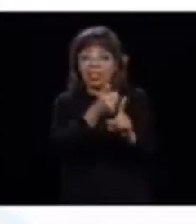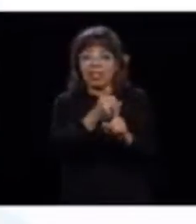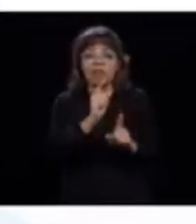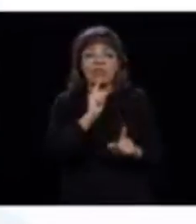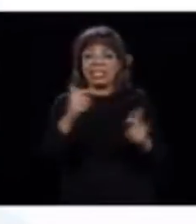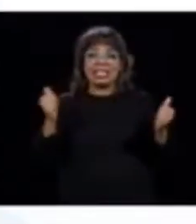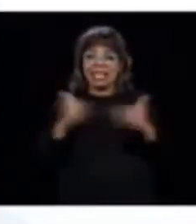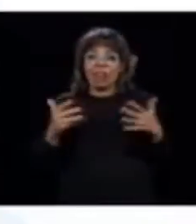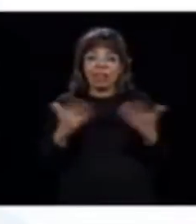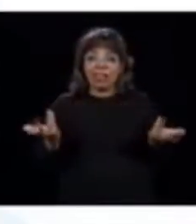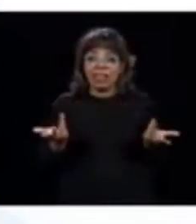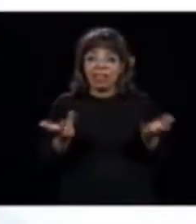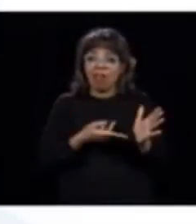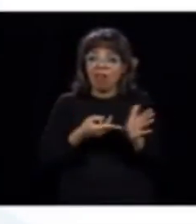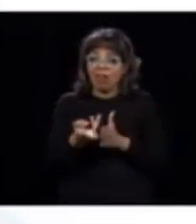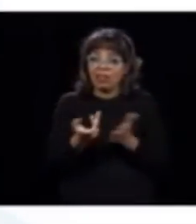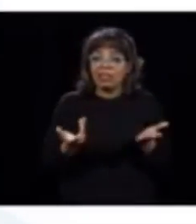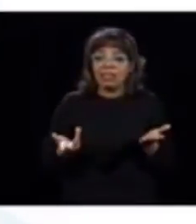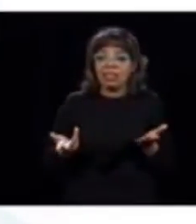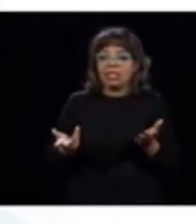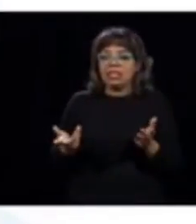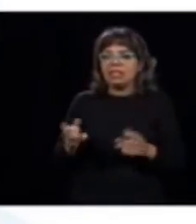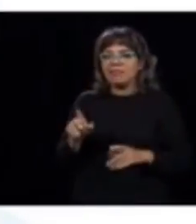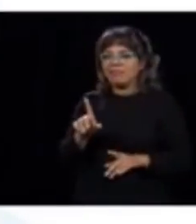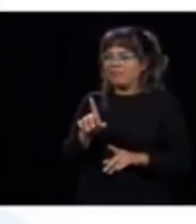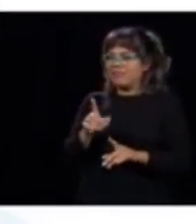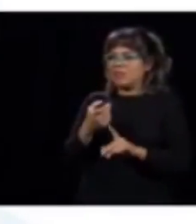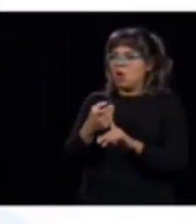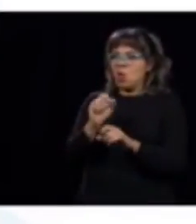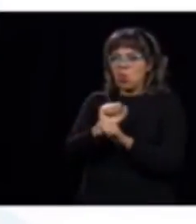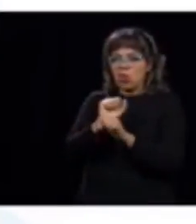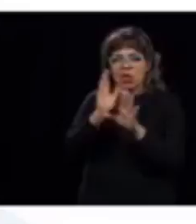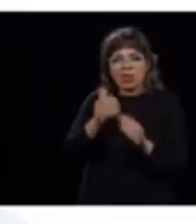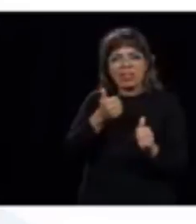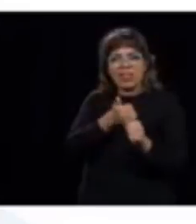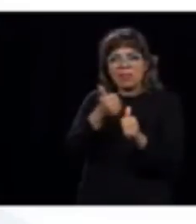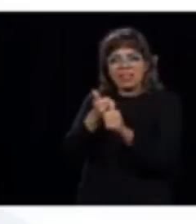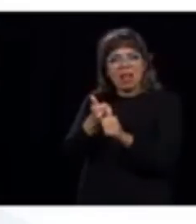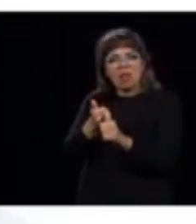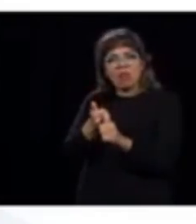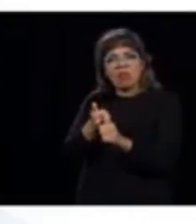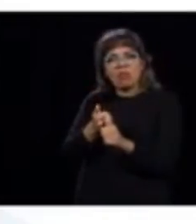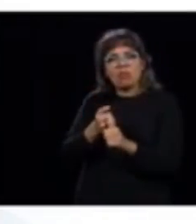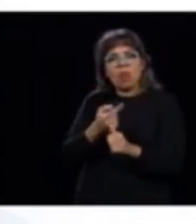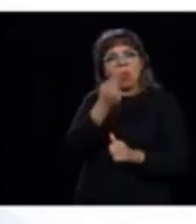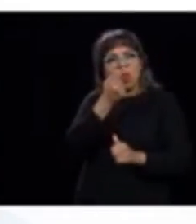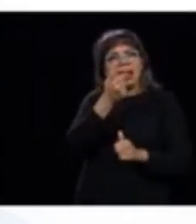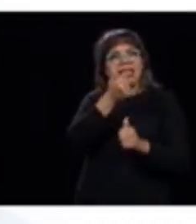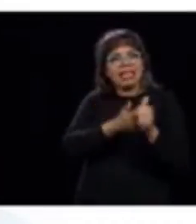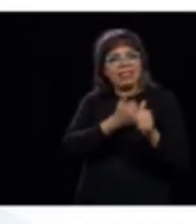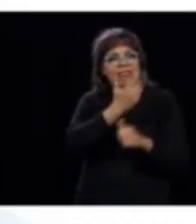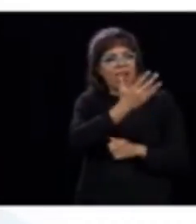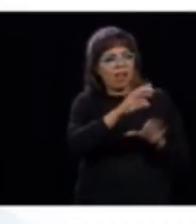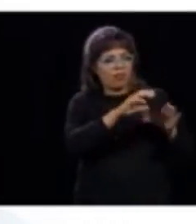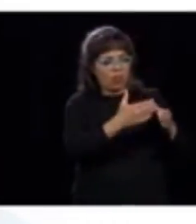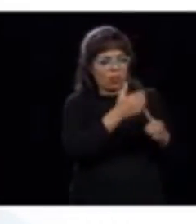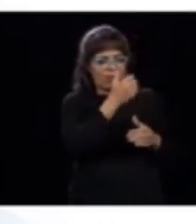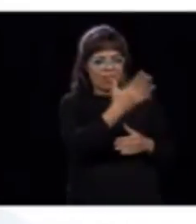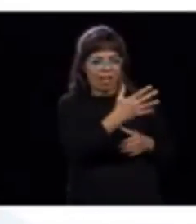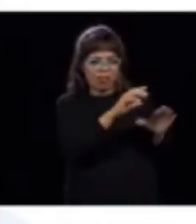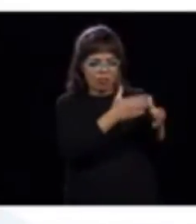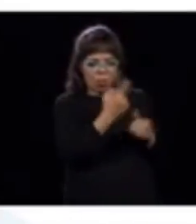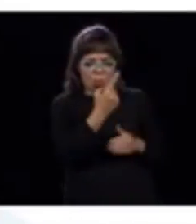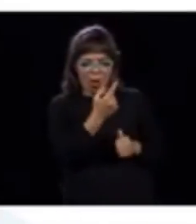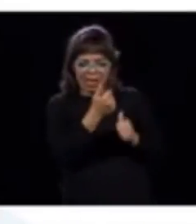I don't think it's one out of five workers who have been infected. it's much less than that in the proportion. We have